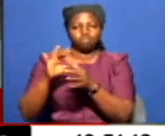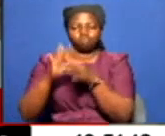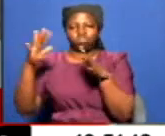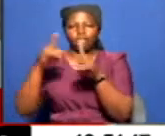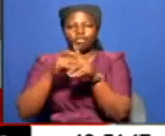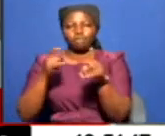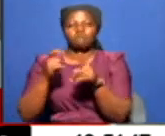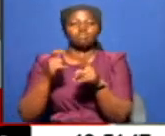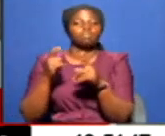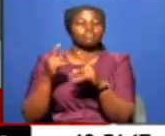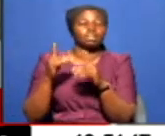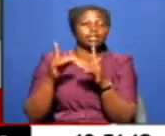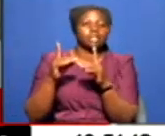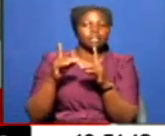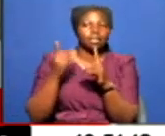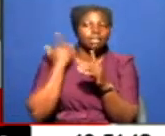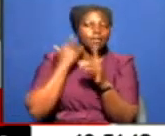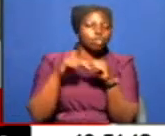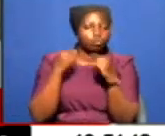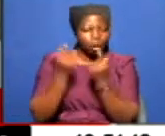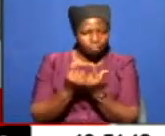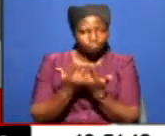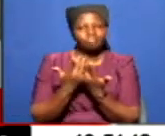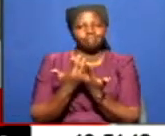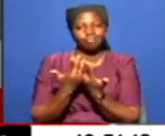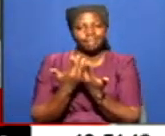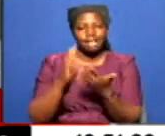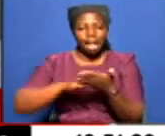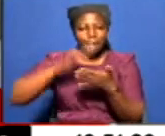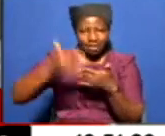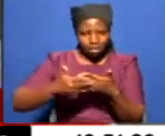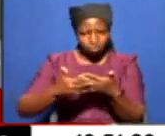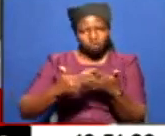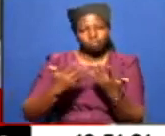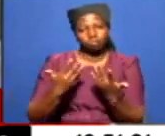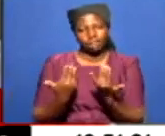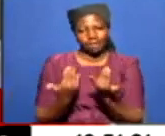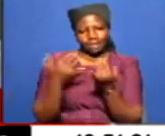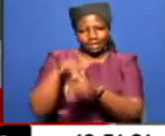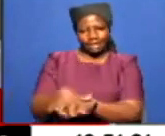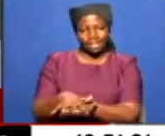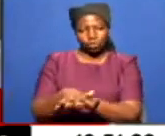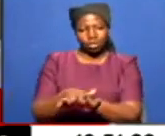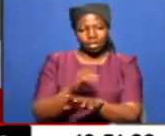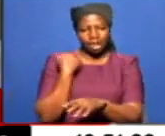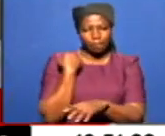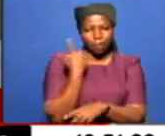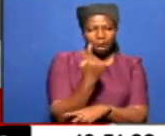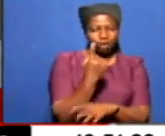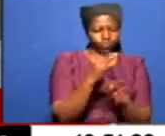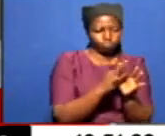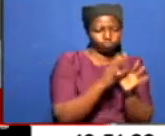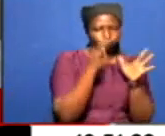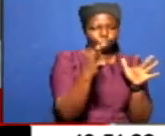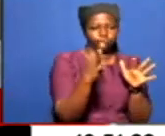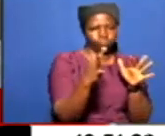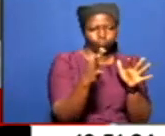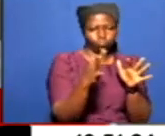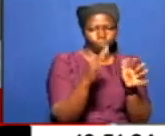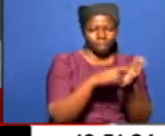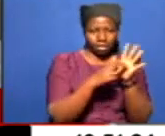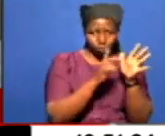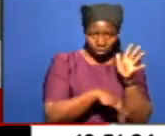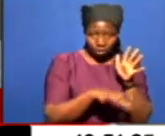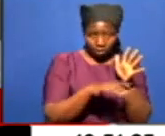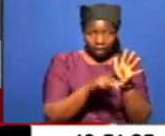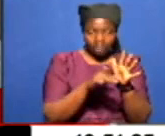rehabilitation and reintegration. So number one, we disengage. So how do we disengage? We disengage you physically.